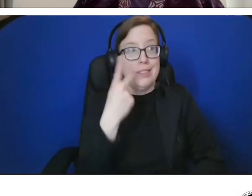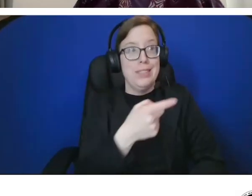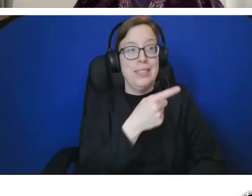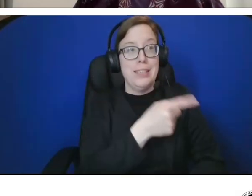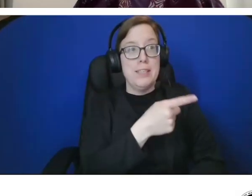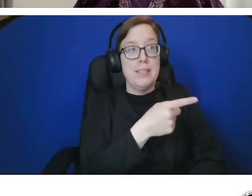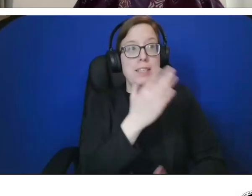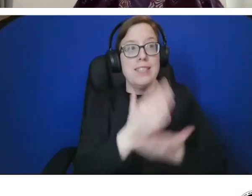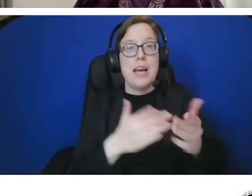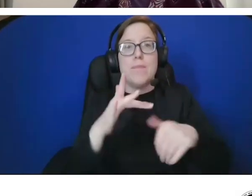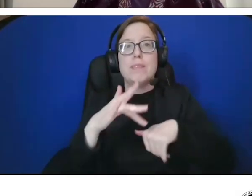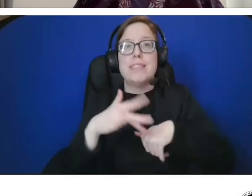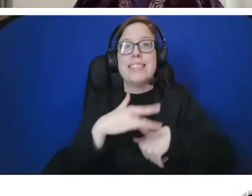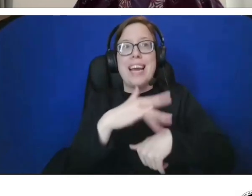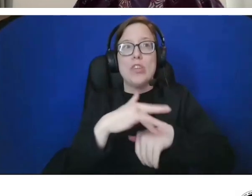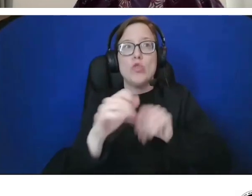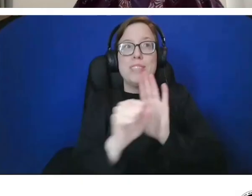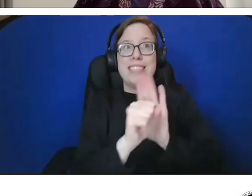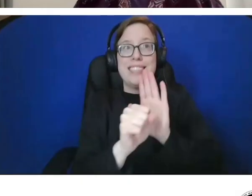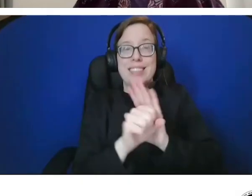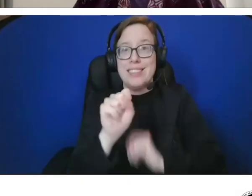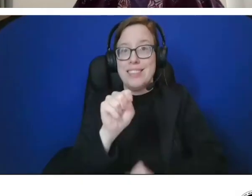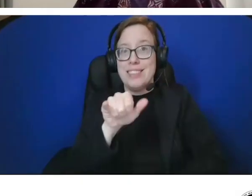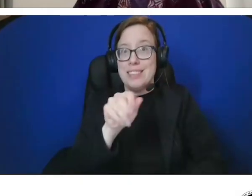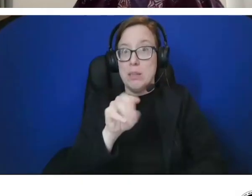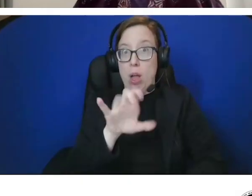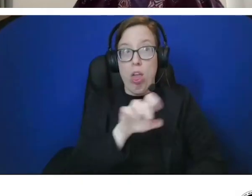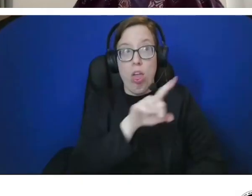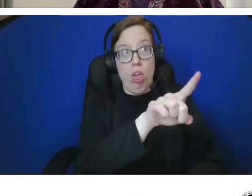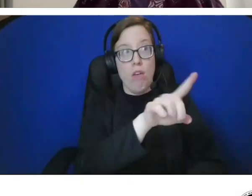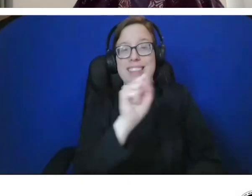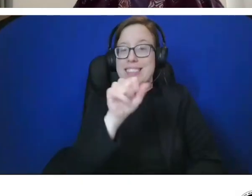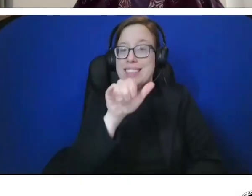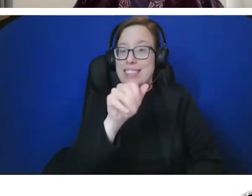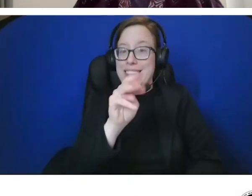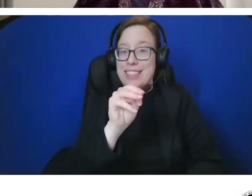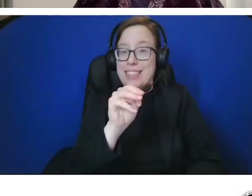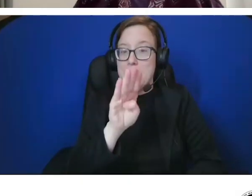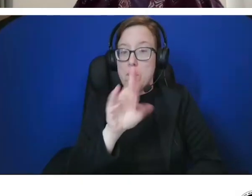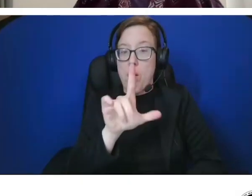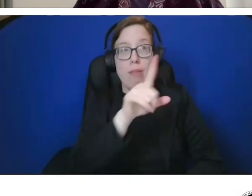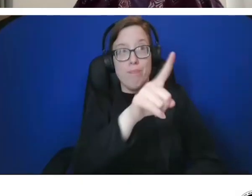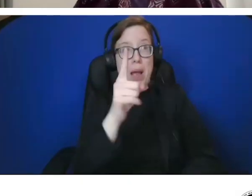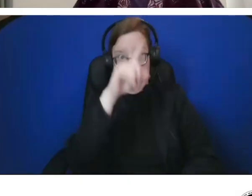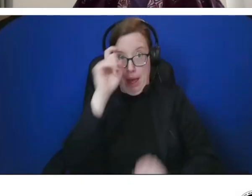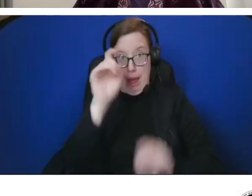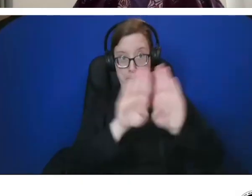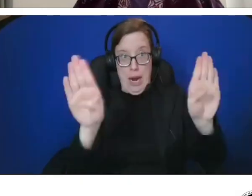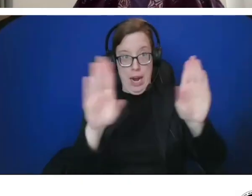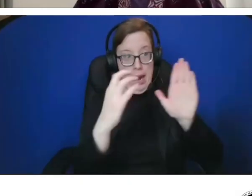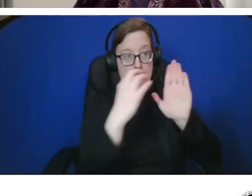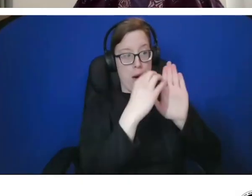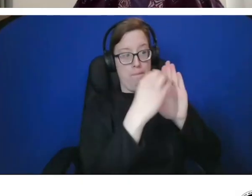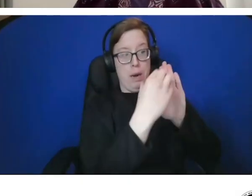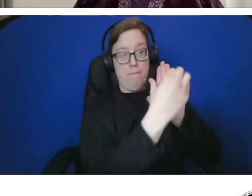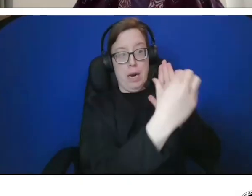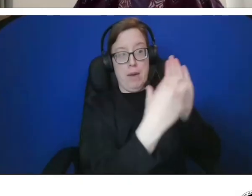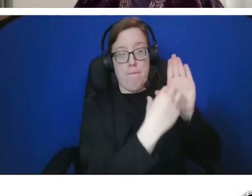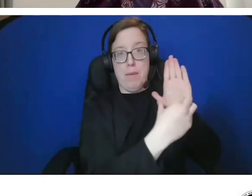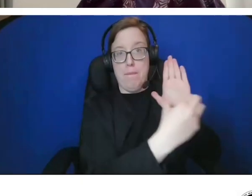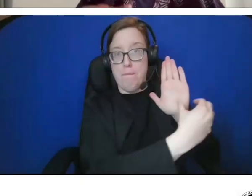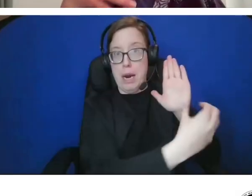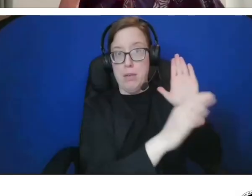can see some tangible symbols that are placed on a black background. So they're